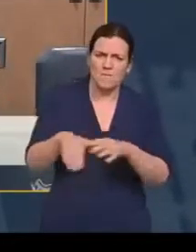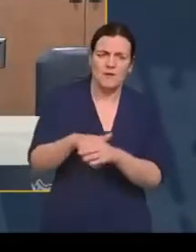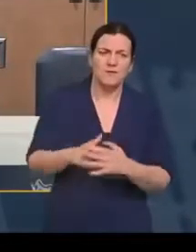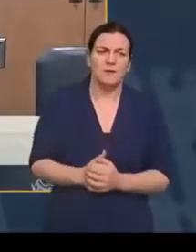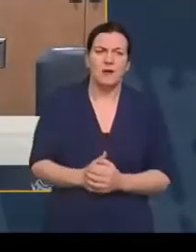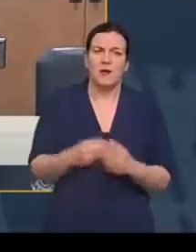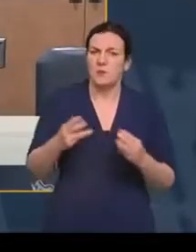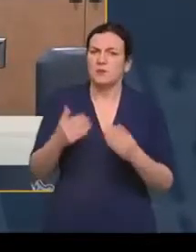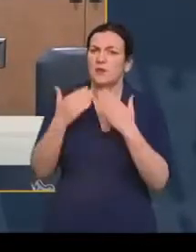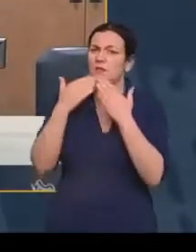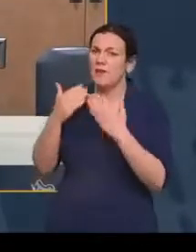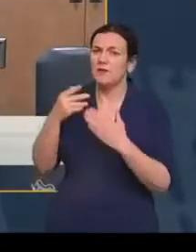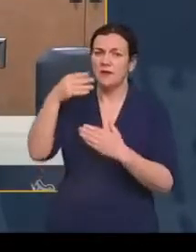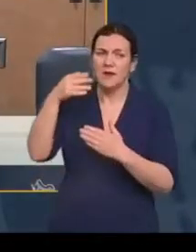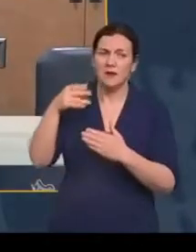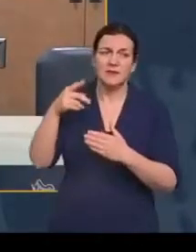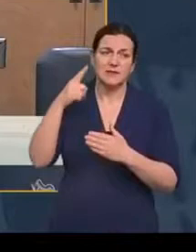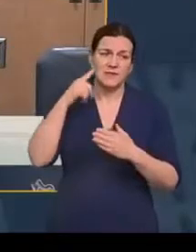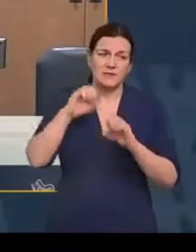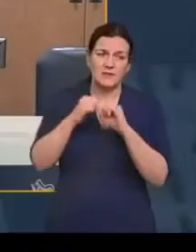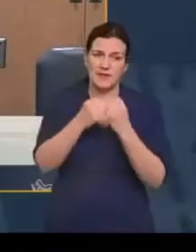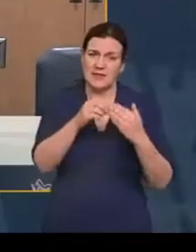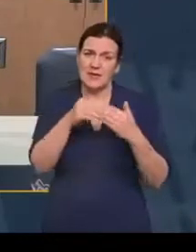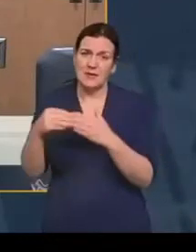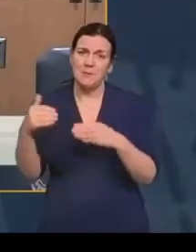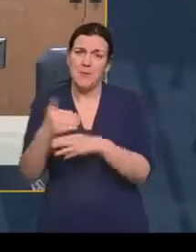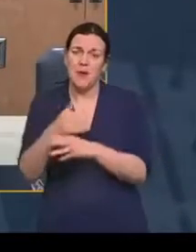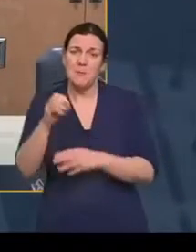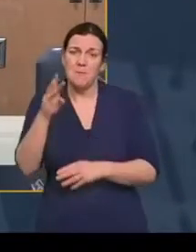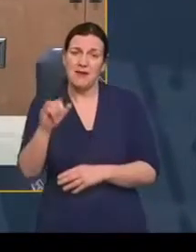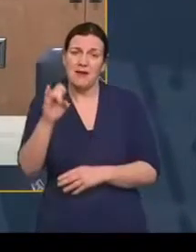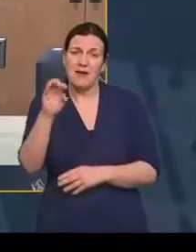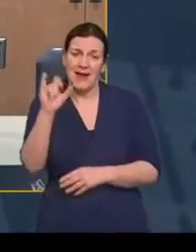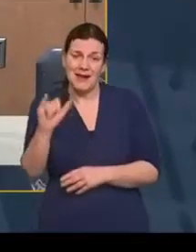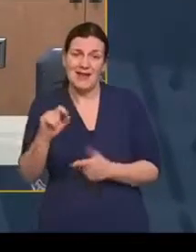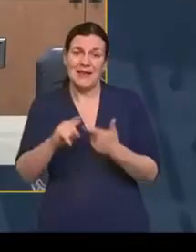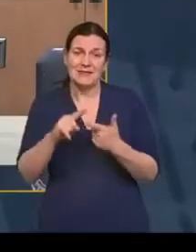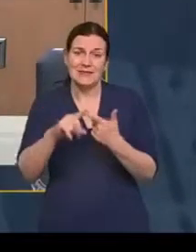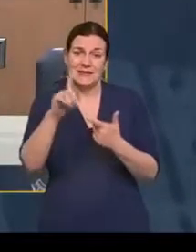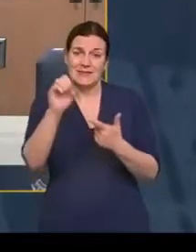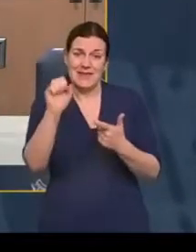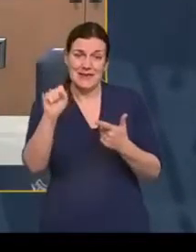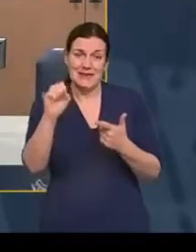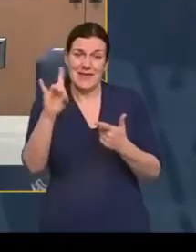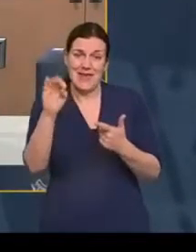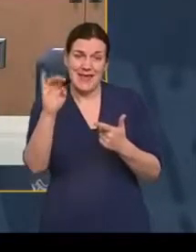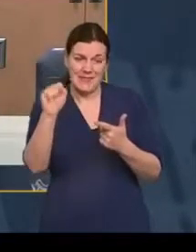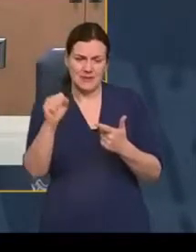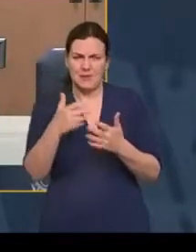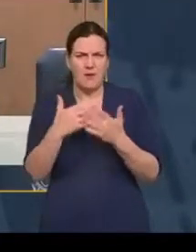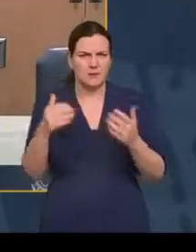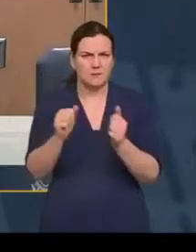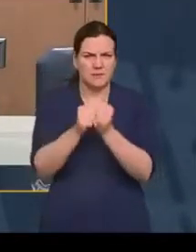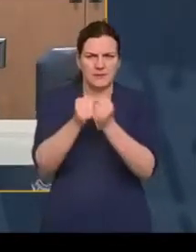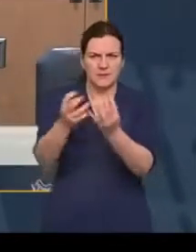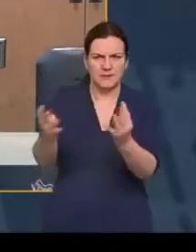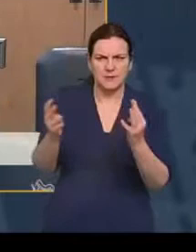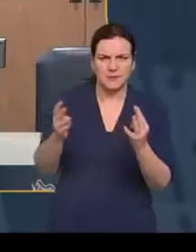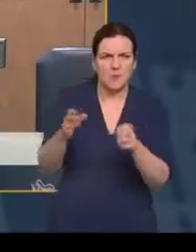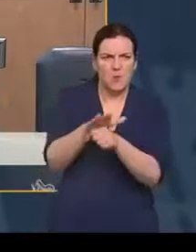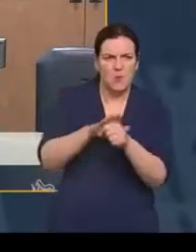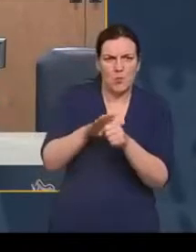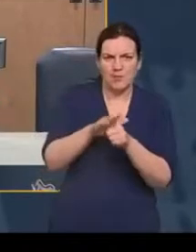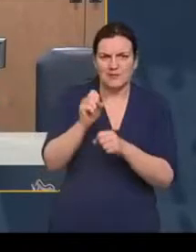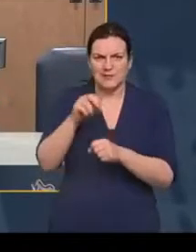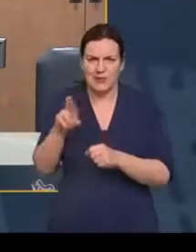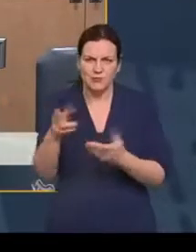it. I also want to thank the Deaf Society in Limerick, led by Mary Kiley and Tez Hayes, who put Trojan work into meeting with the